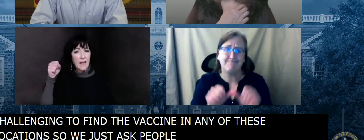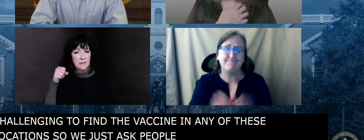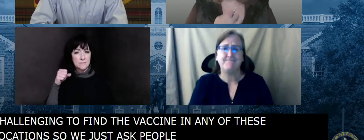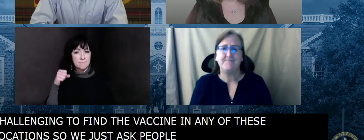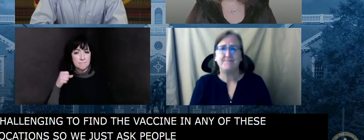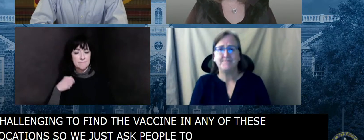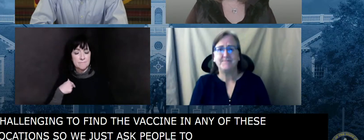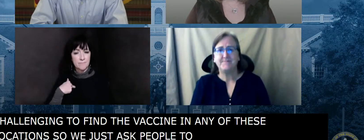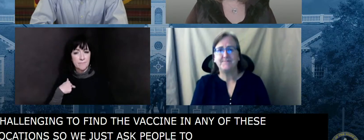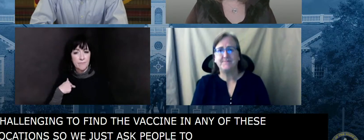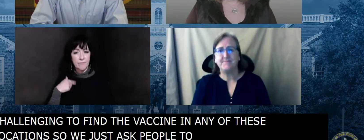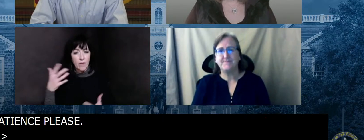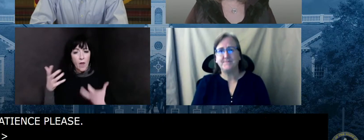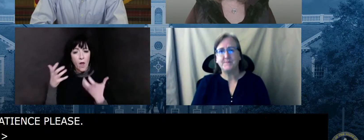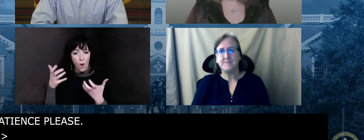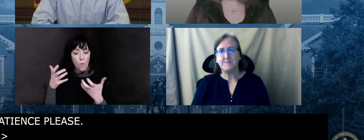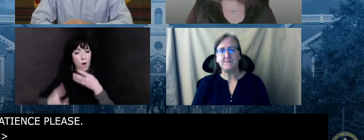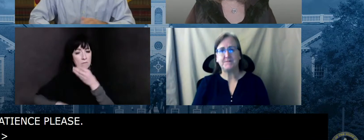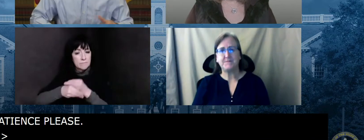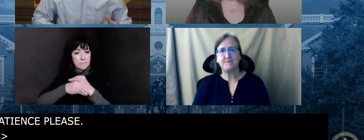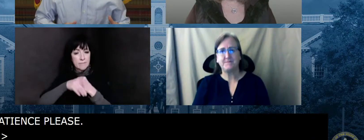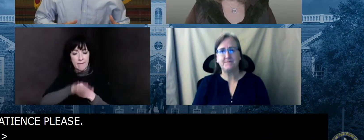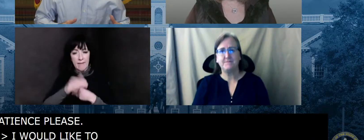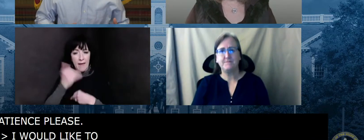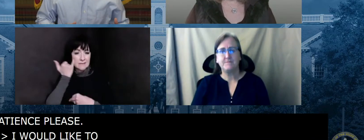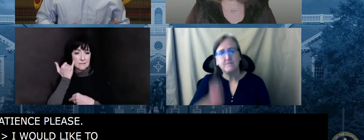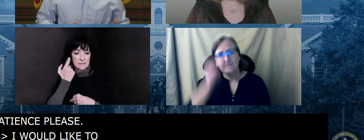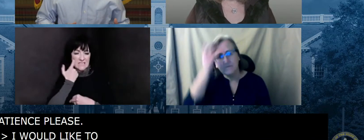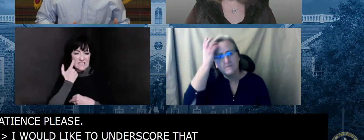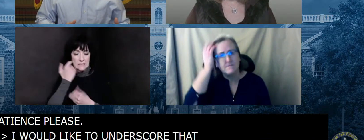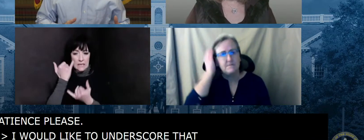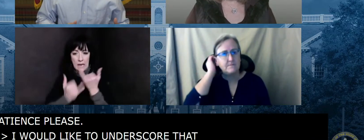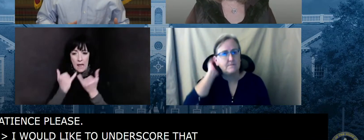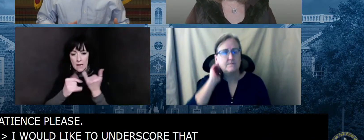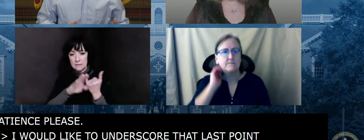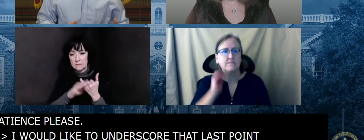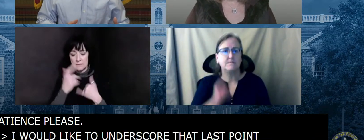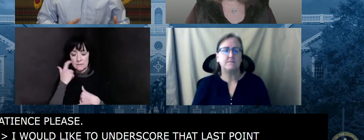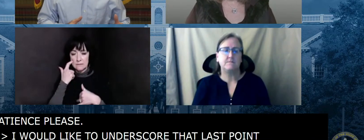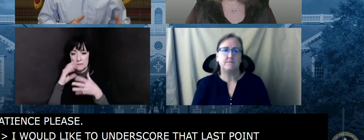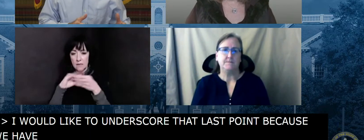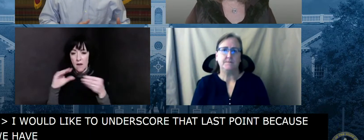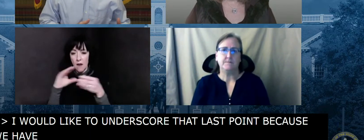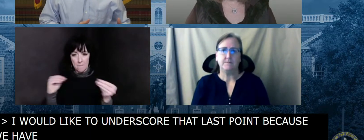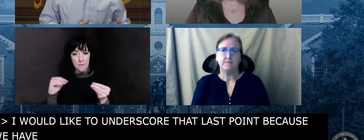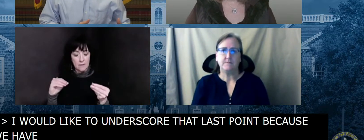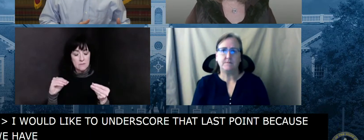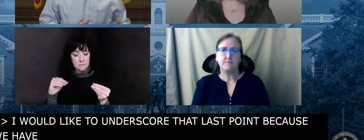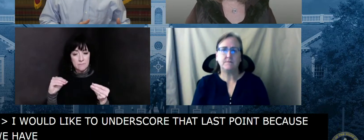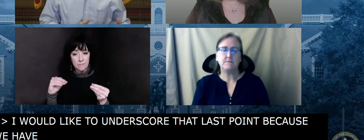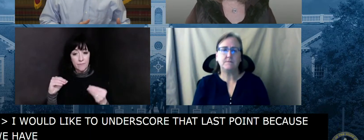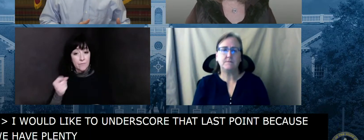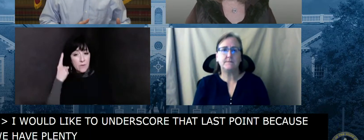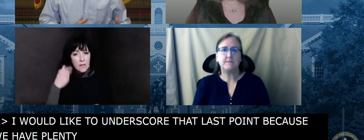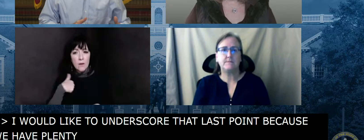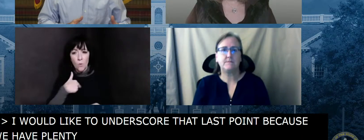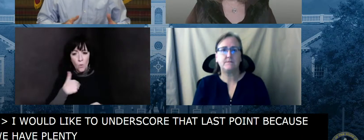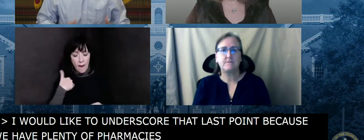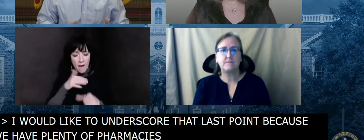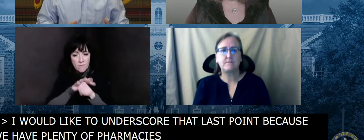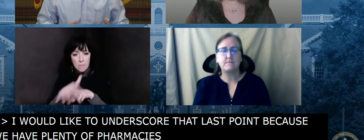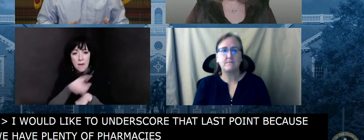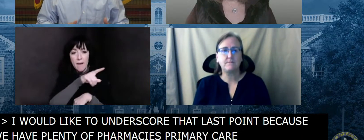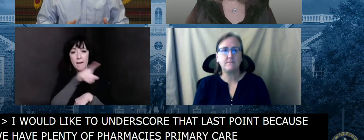to underscore that last point, because we have plenty of pharmacies, primary care physician